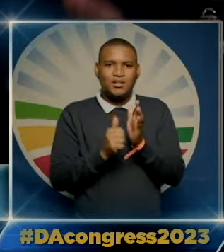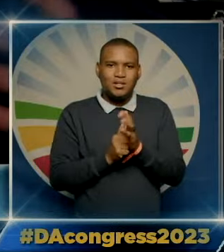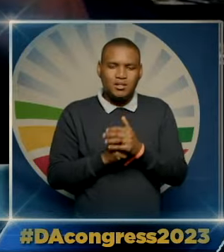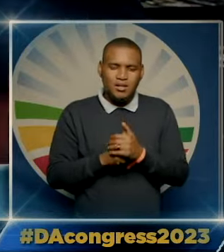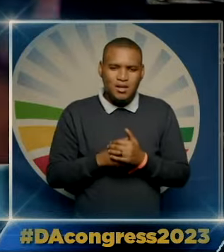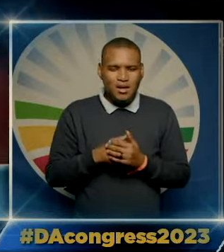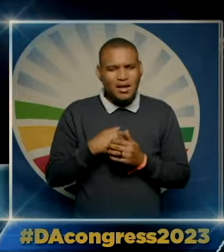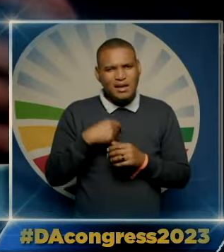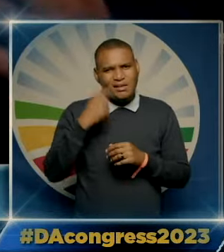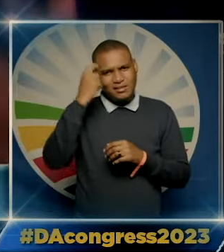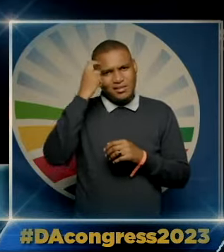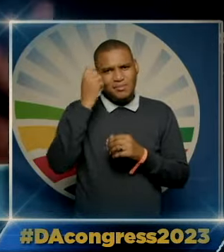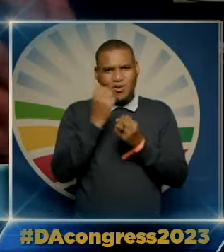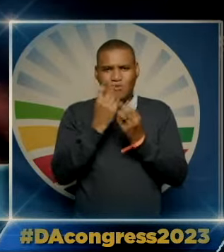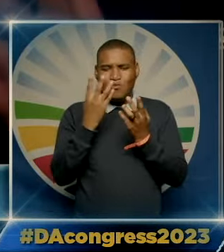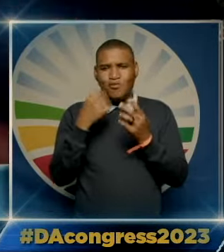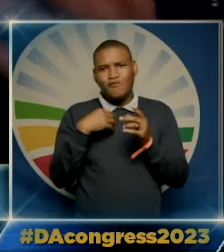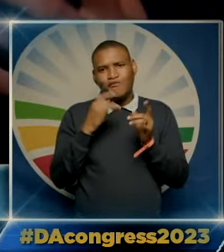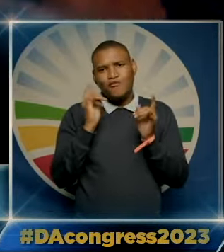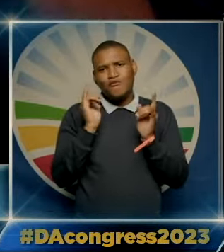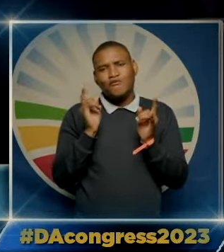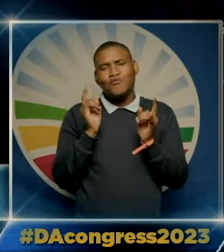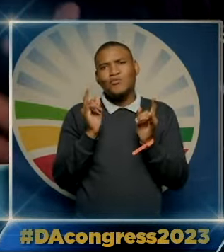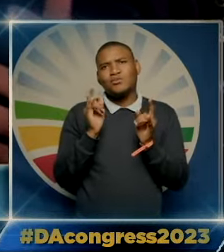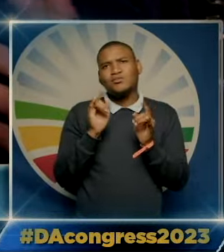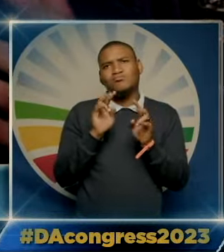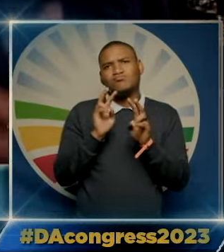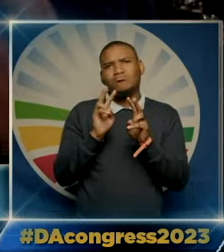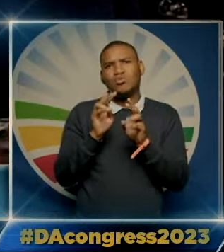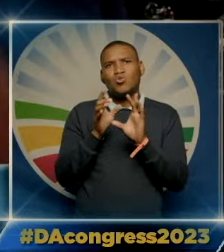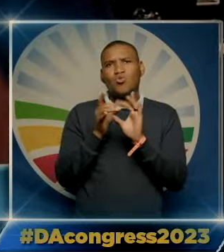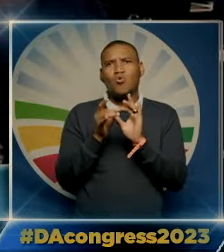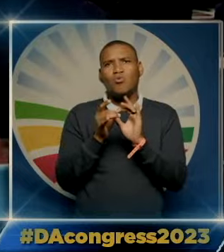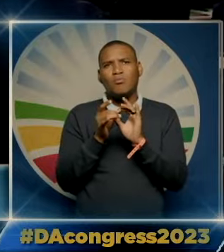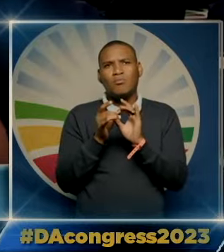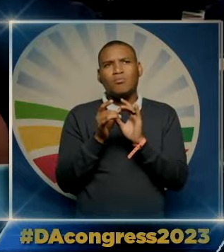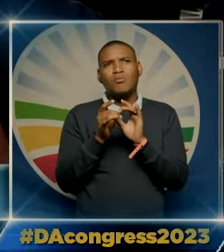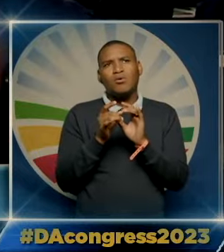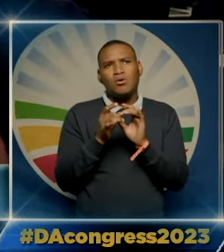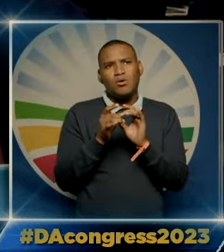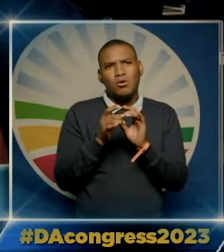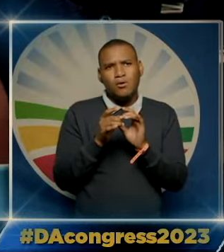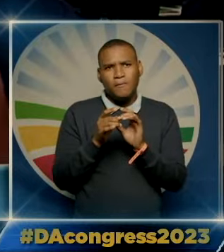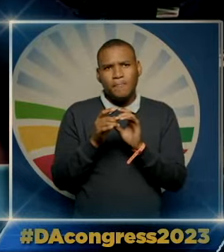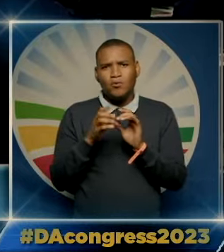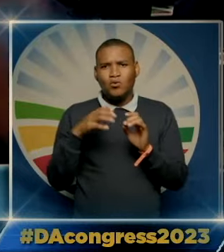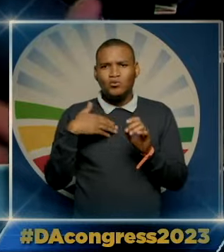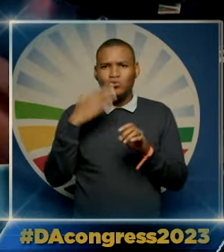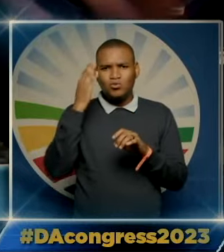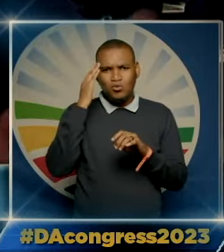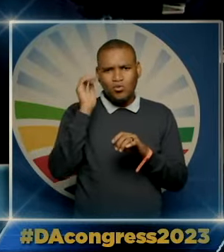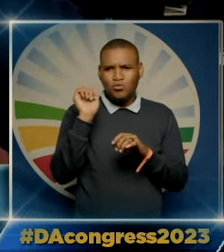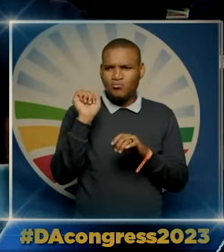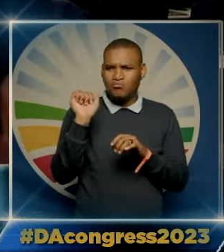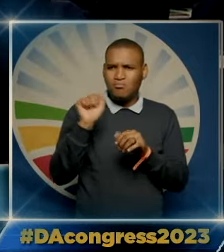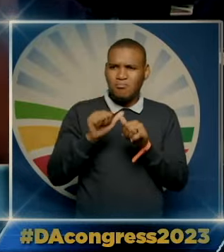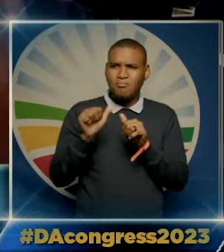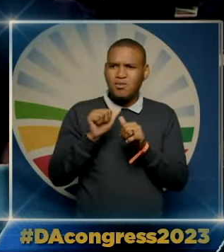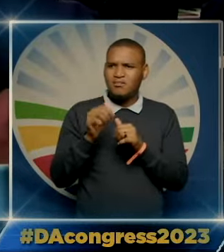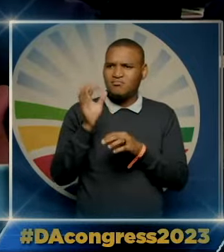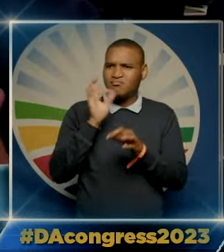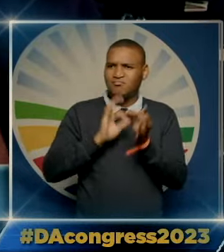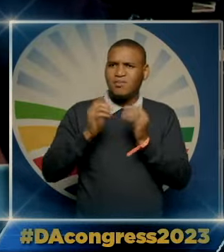I suspect a lot of the viewers at home want to get to know our new Burgemeester better. Can you tell us a little bit about